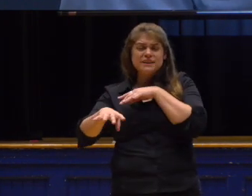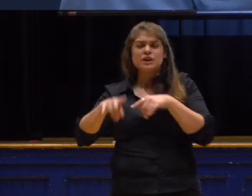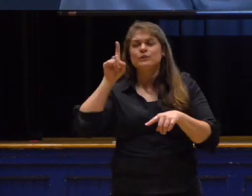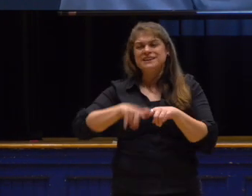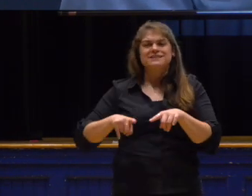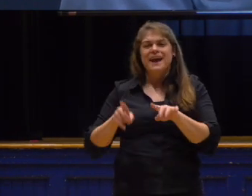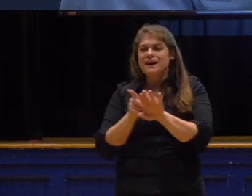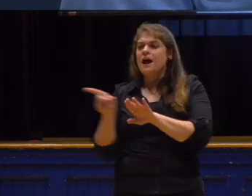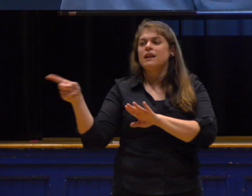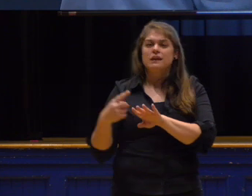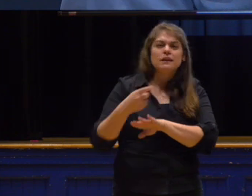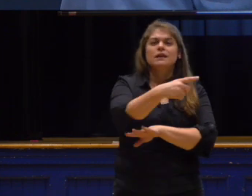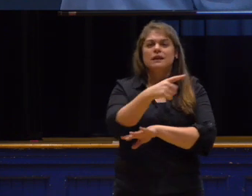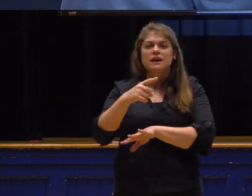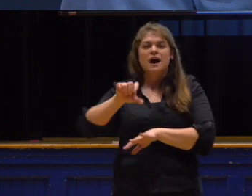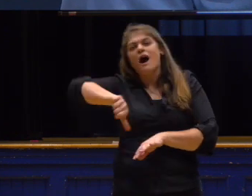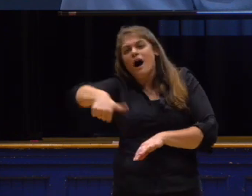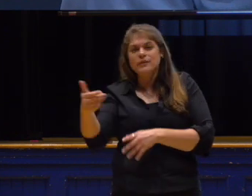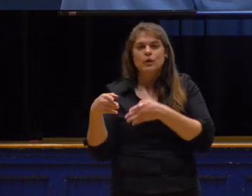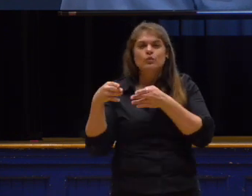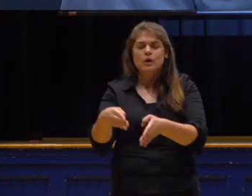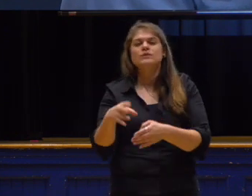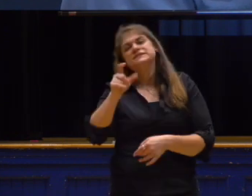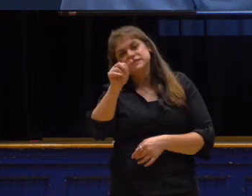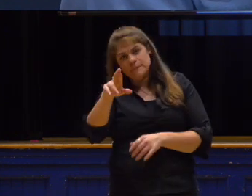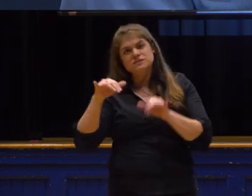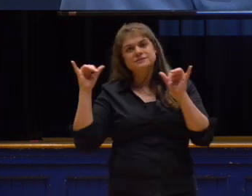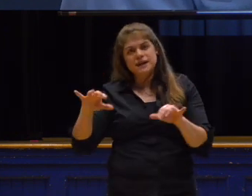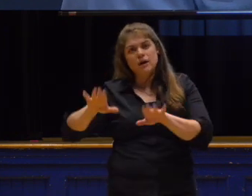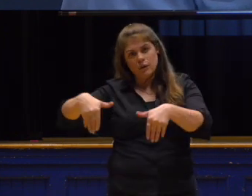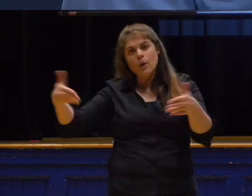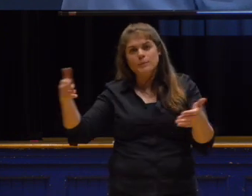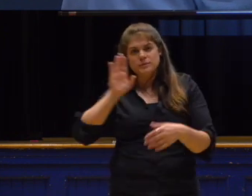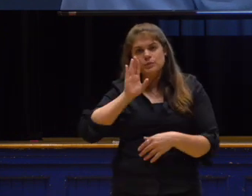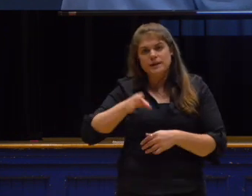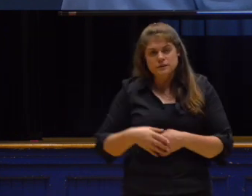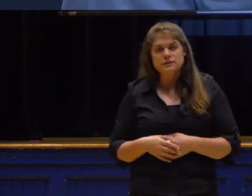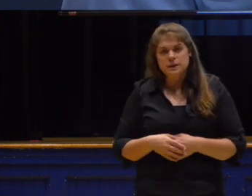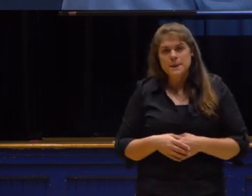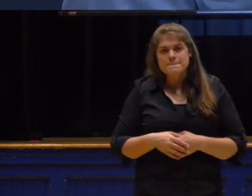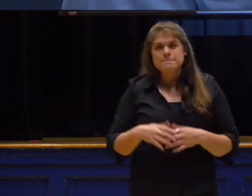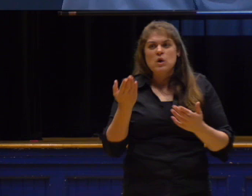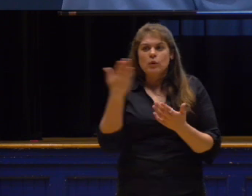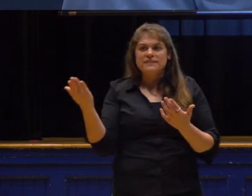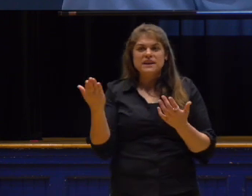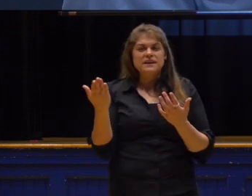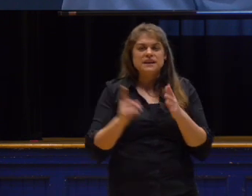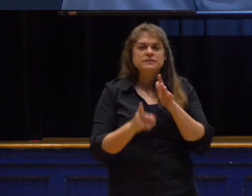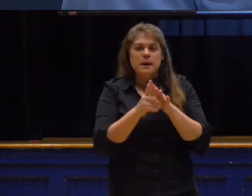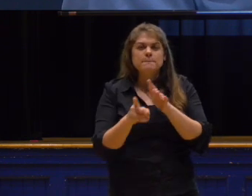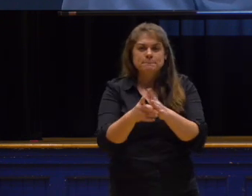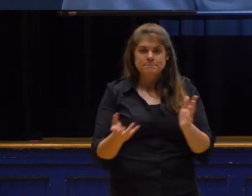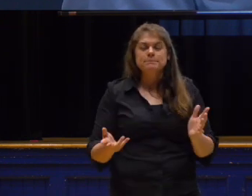we can't be sending people in any other side streets or down roads. Sumner Avenue is going to remain open. And one thing that has